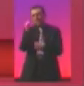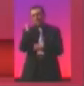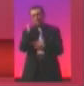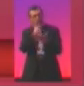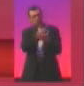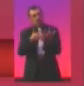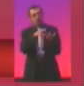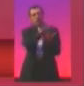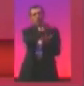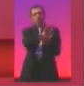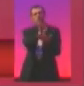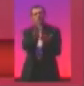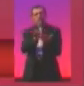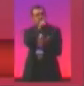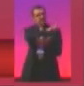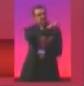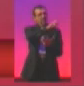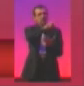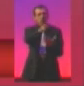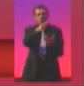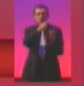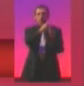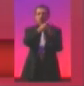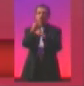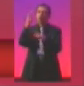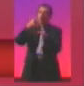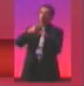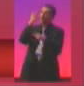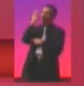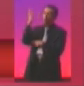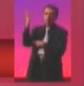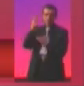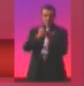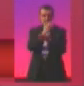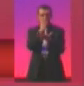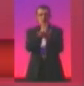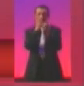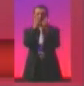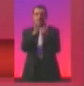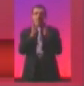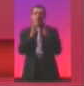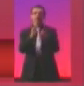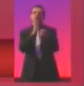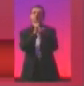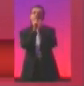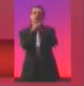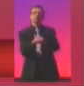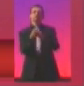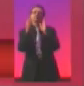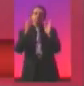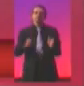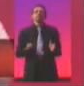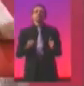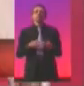choices, contributions from individuals and from government, to ensure that we can reform the care system. And that's